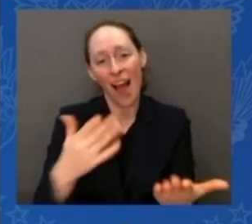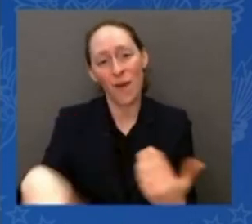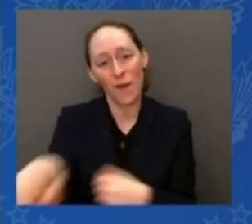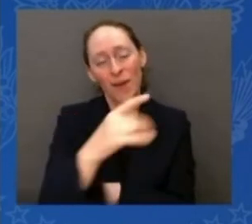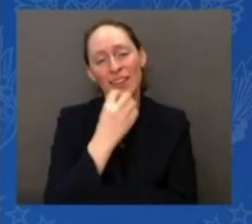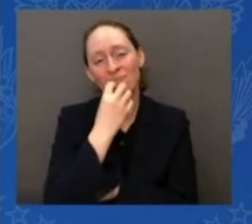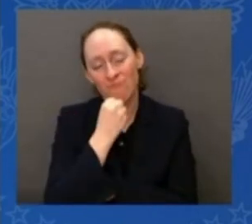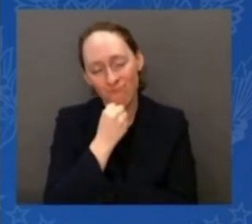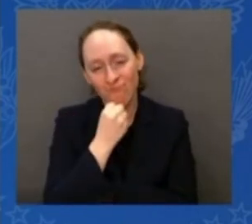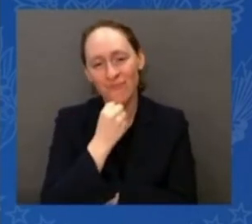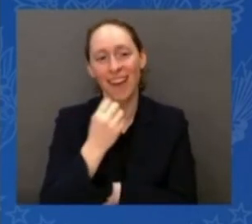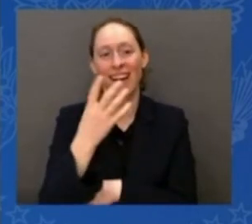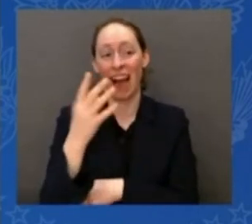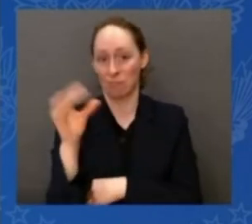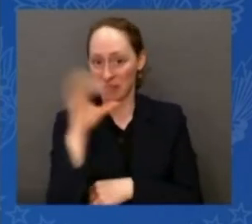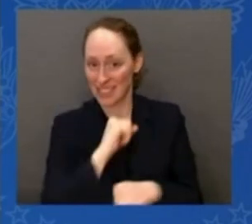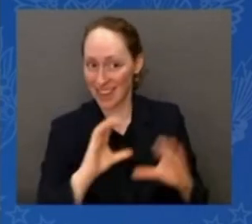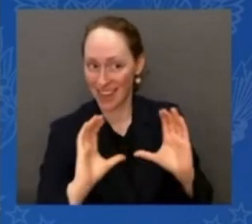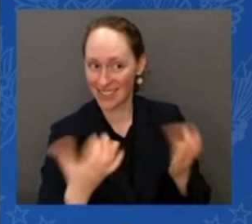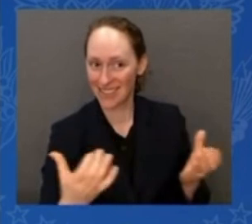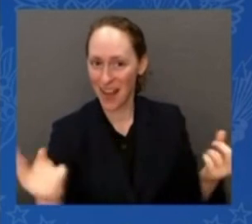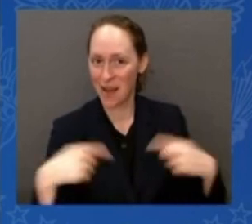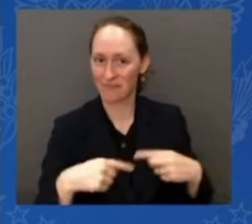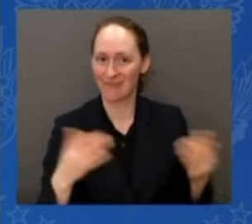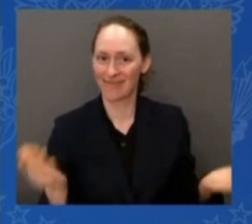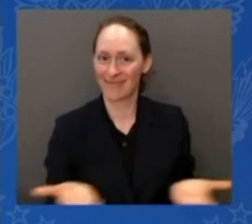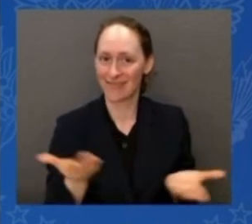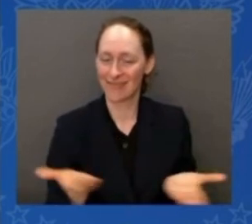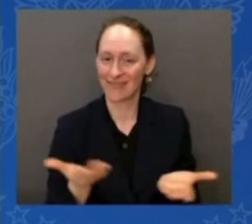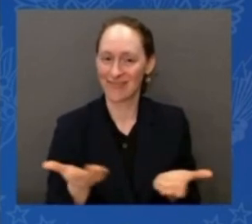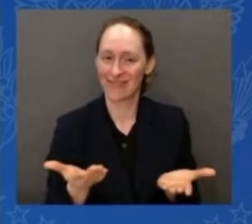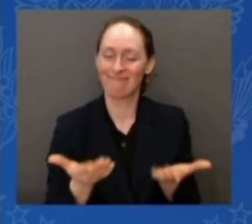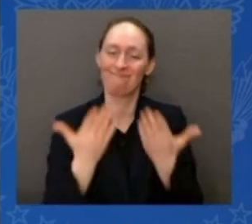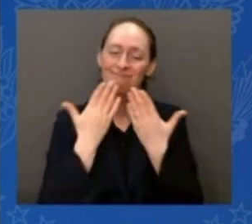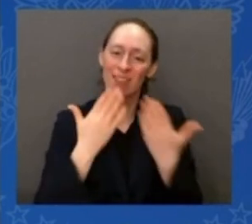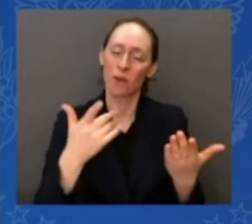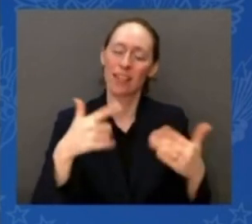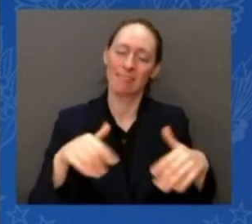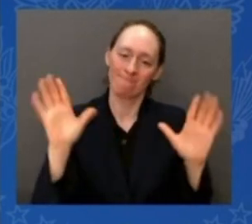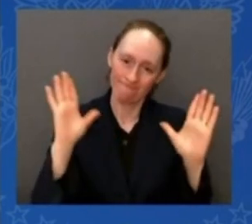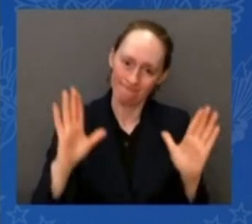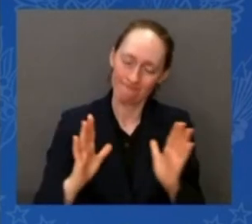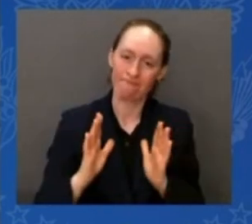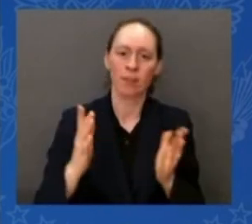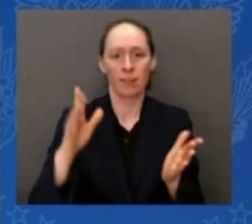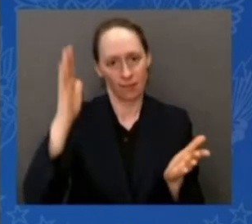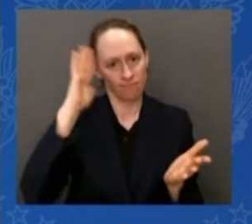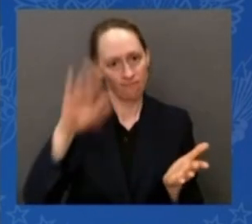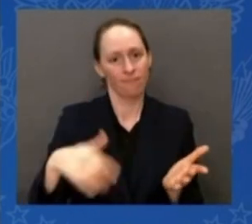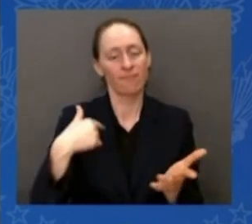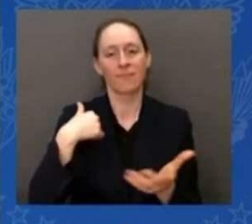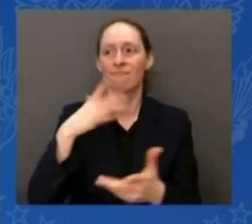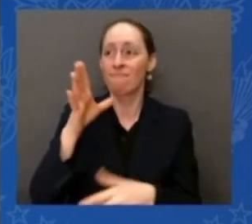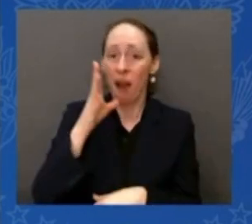for the sacrifices that you have made so Mama can do this work. I would not be who I am without you.